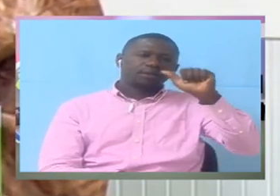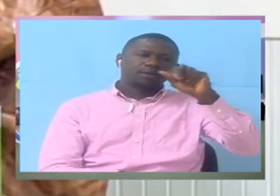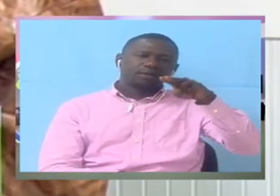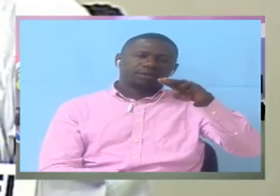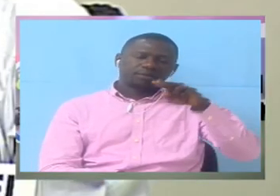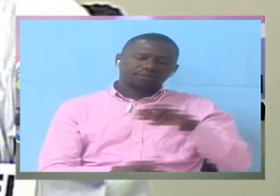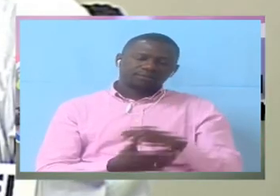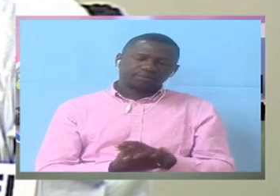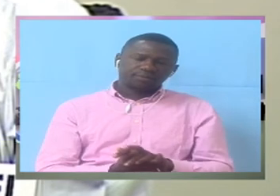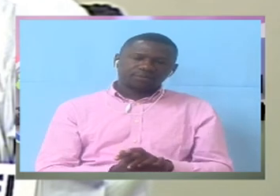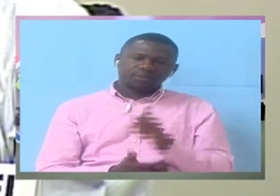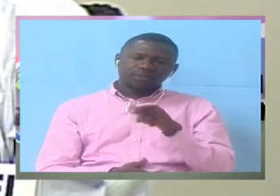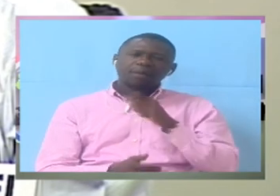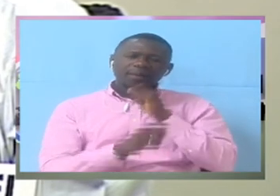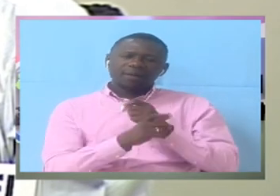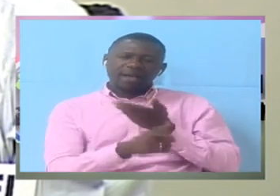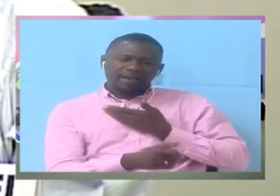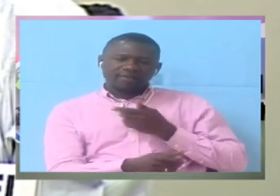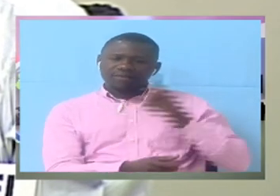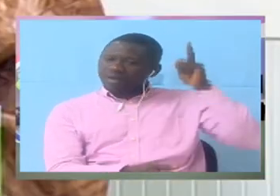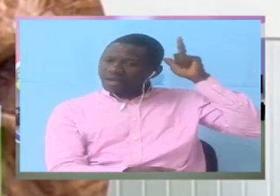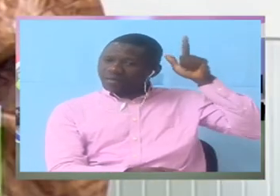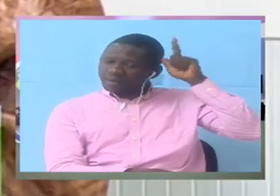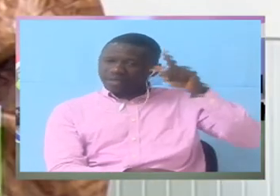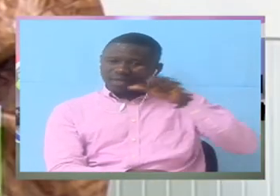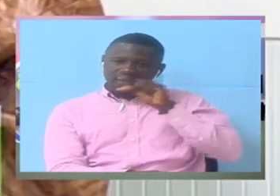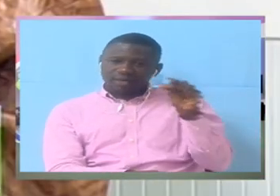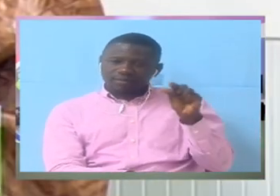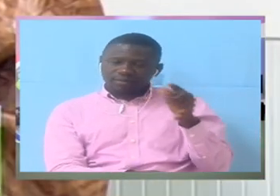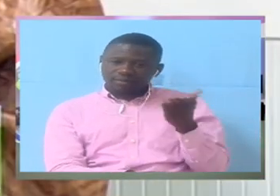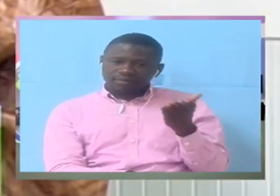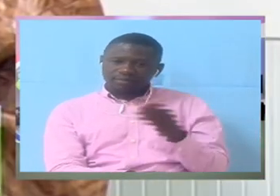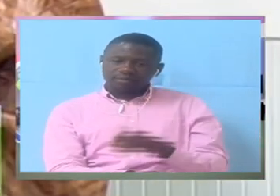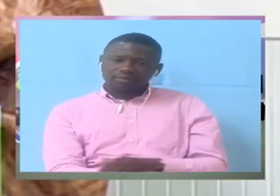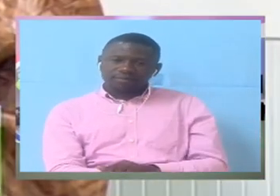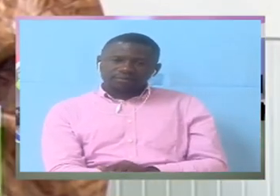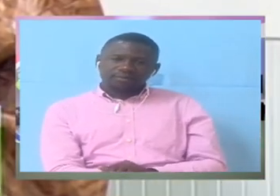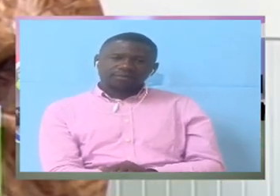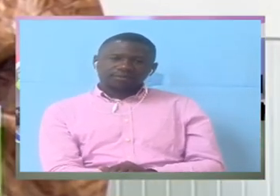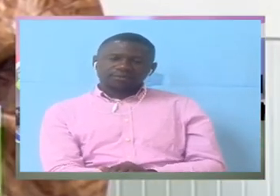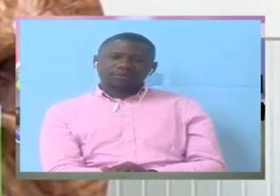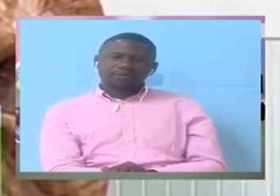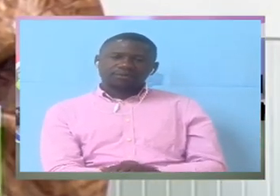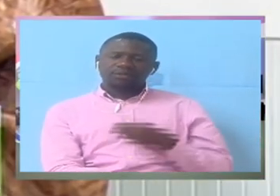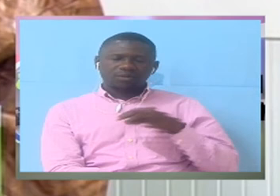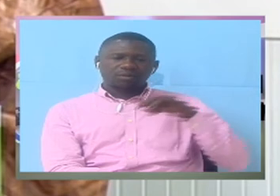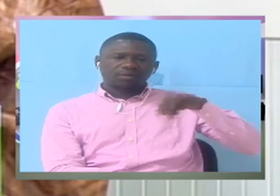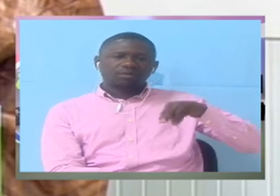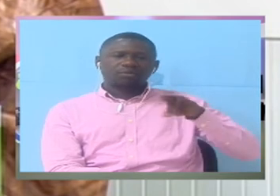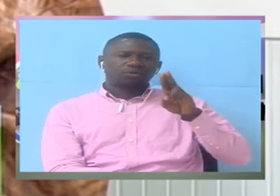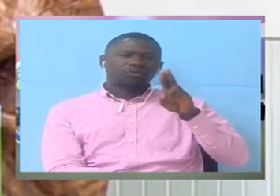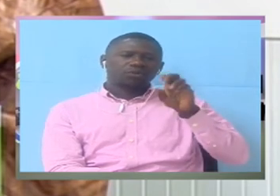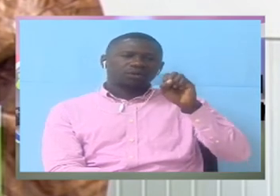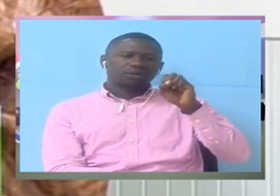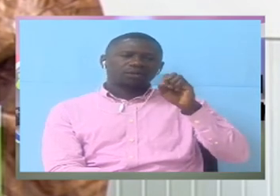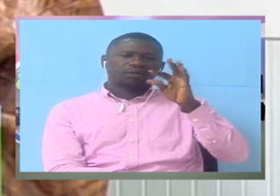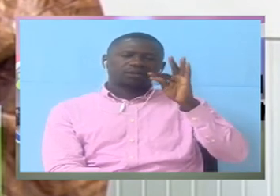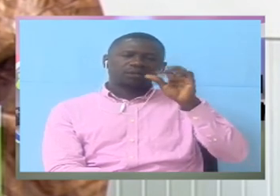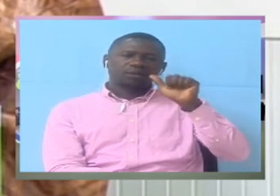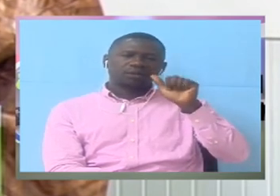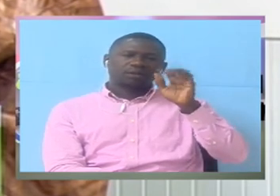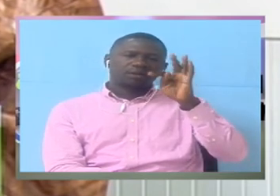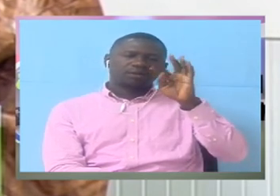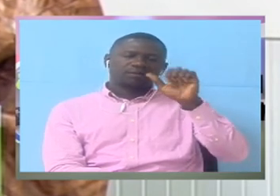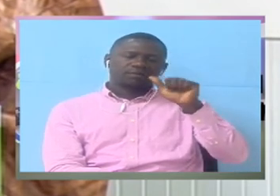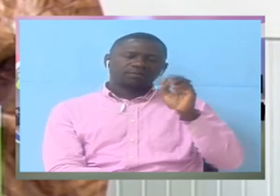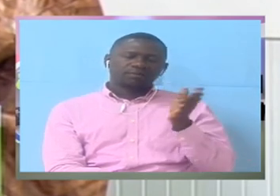Did he have a Liberian name? A Liberian tosotole. Mustafa Jallo. Mustafa Jallo. Do man kala atala